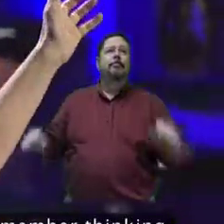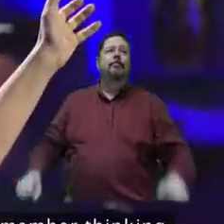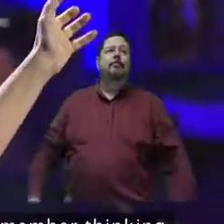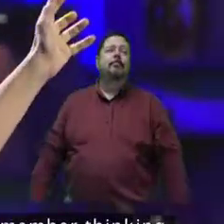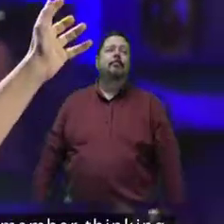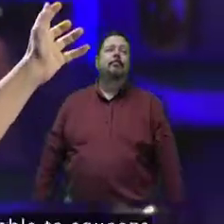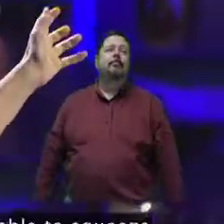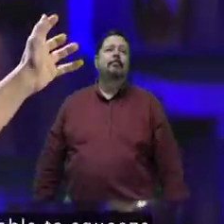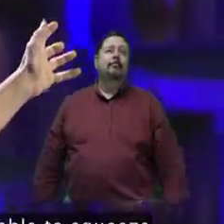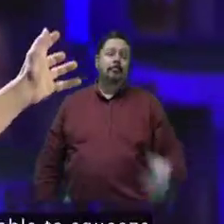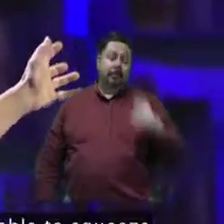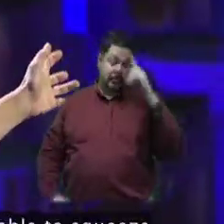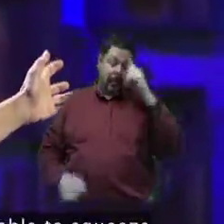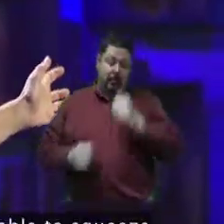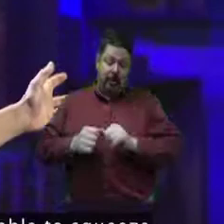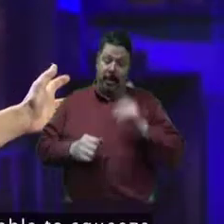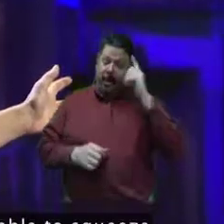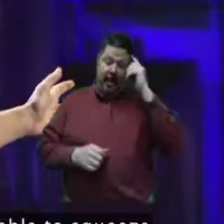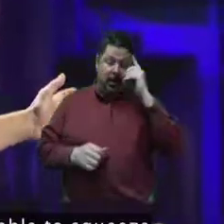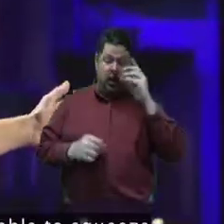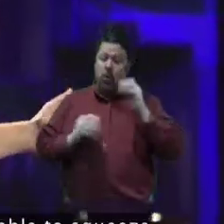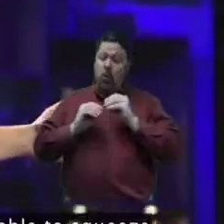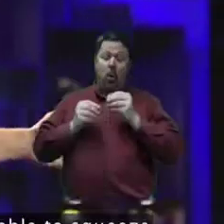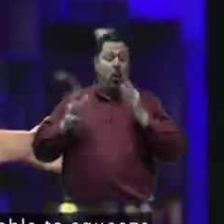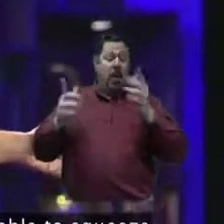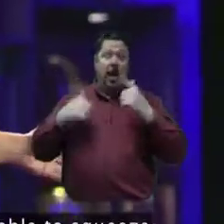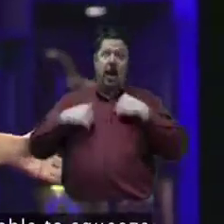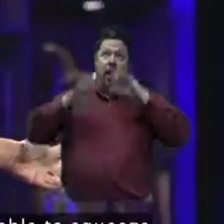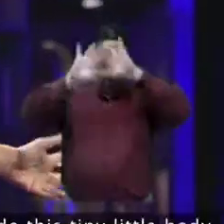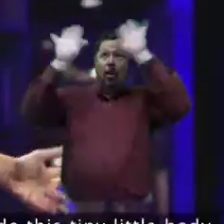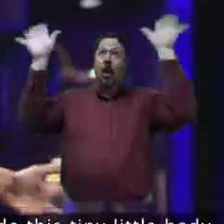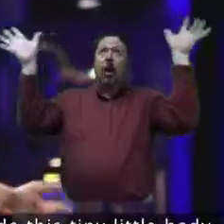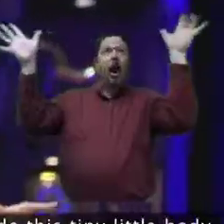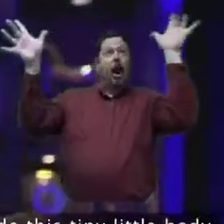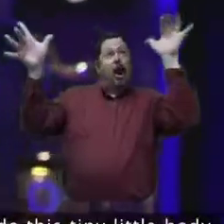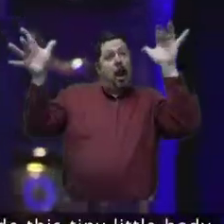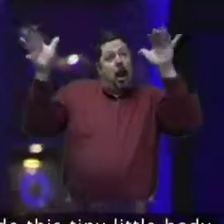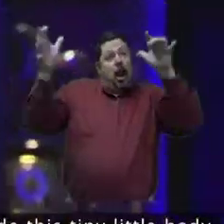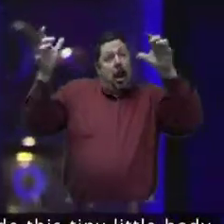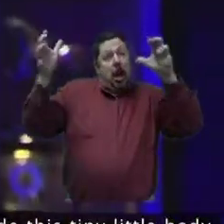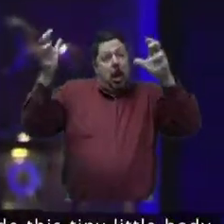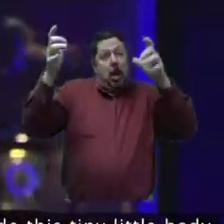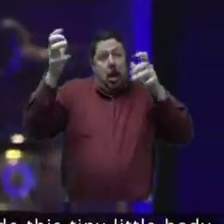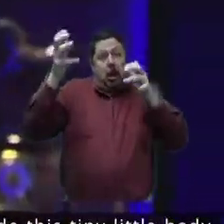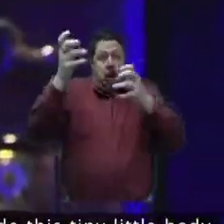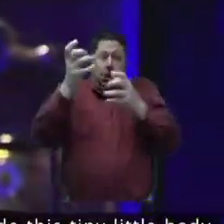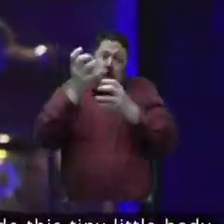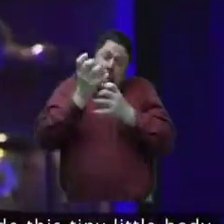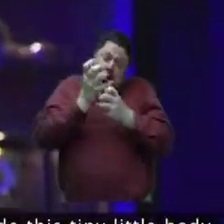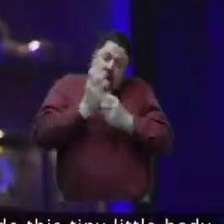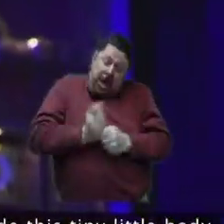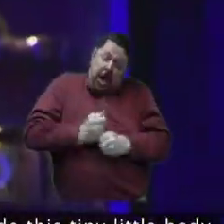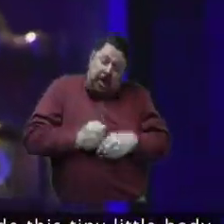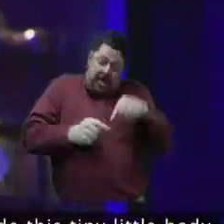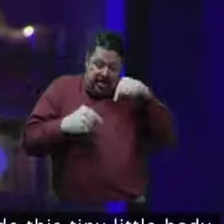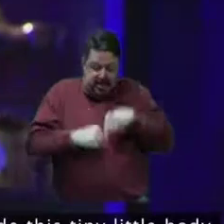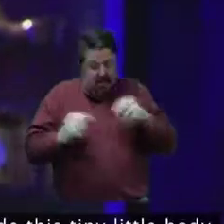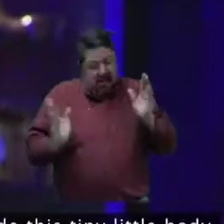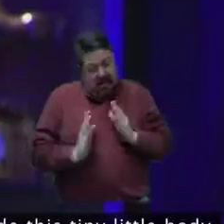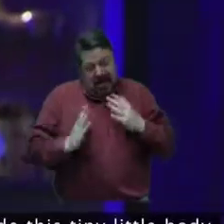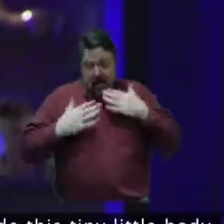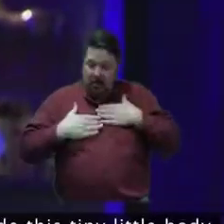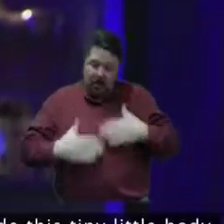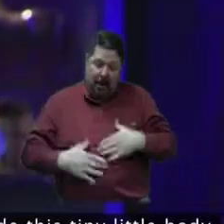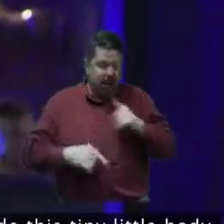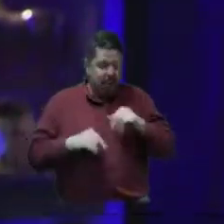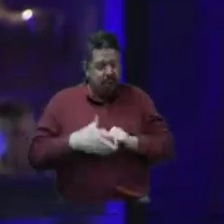And I remember thinking there's no way I would ever be able to squeeze the enormousness of myself back inside this tiny little